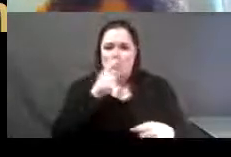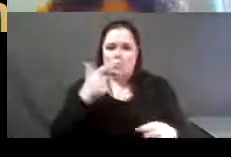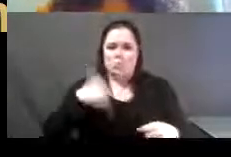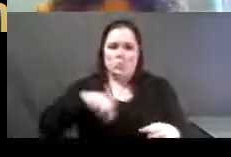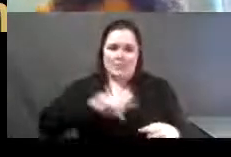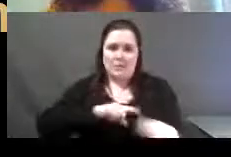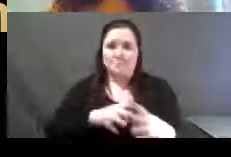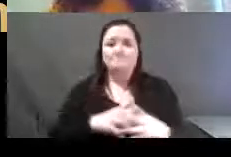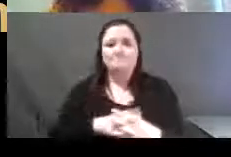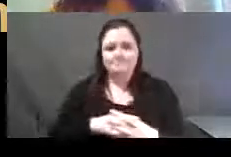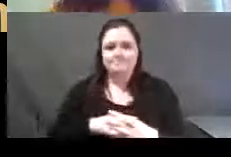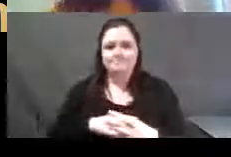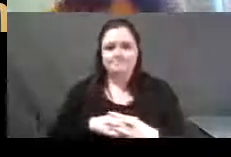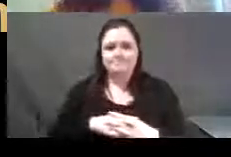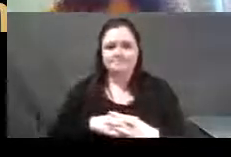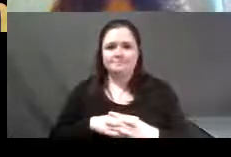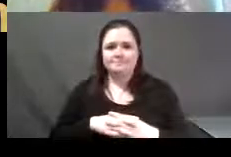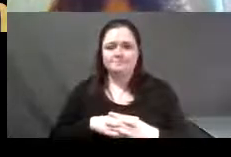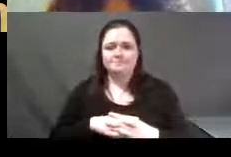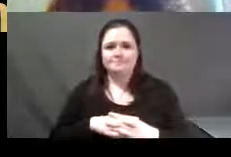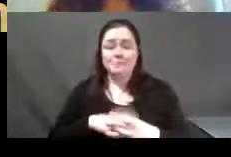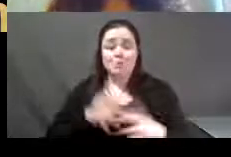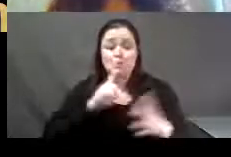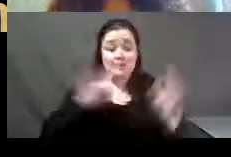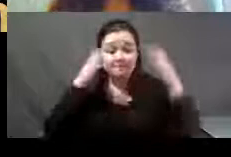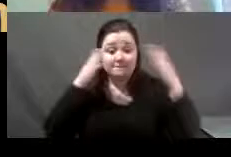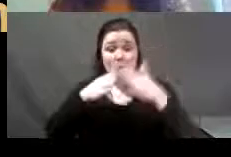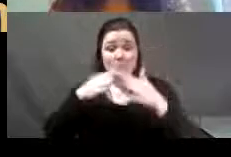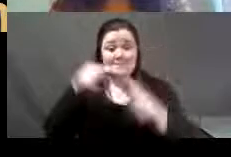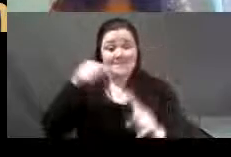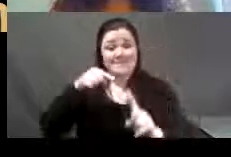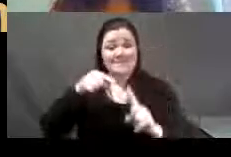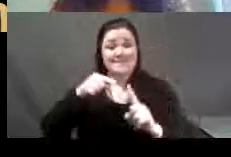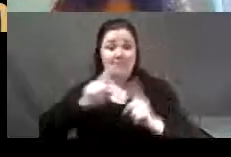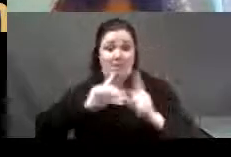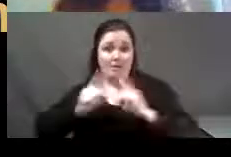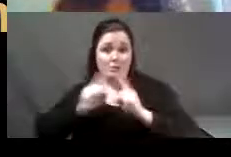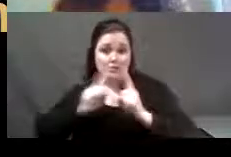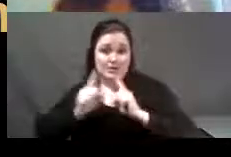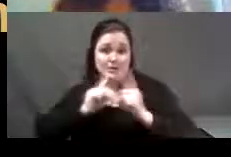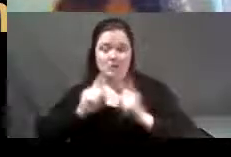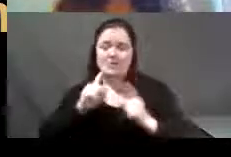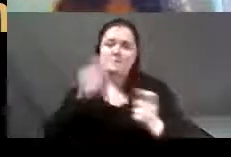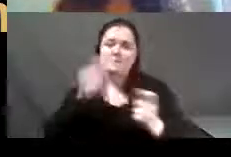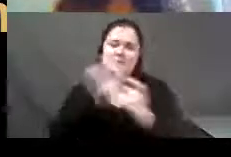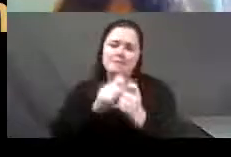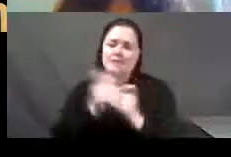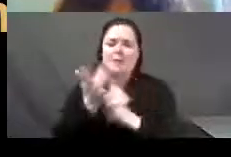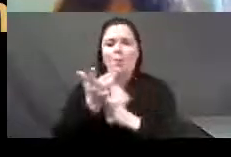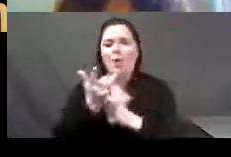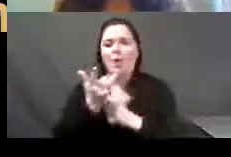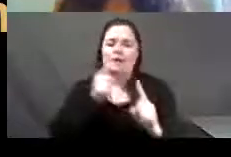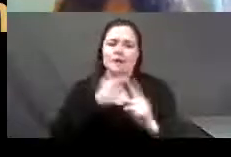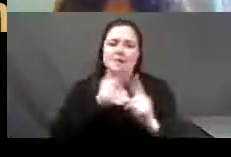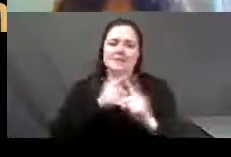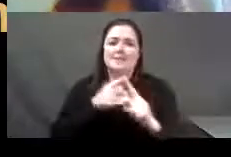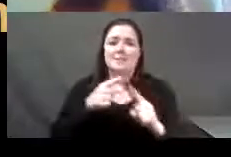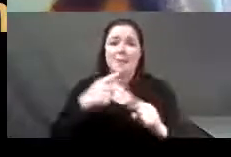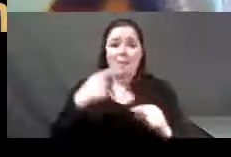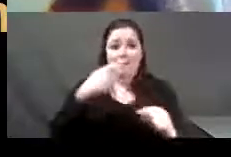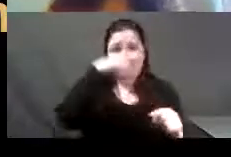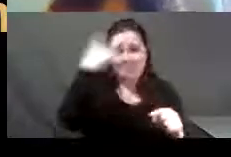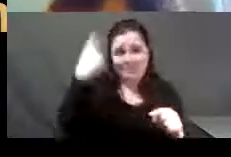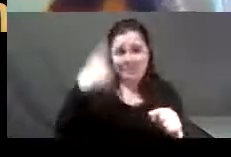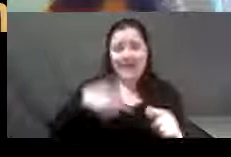And to center this conversation, especially because this is about Blackness, living